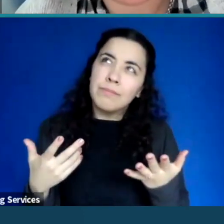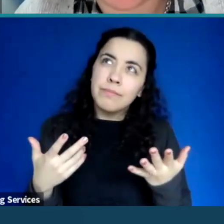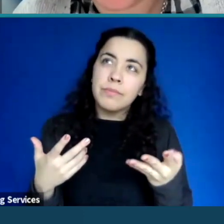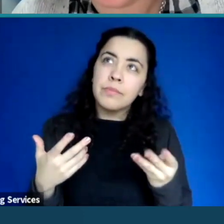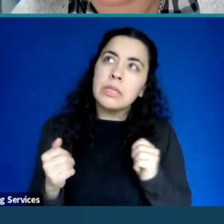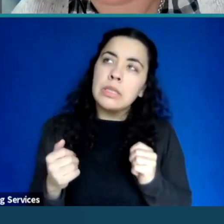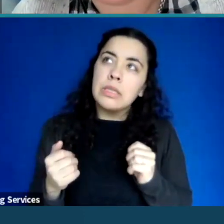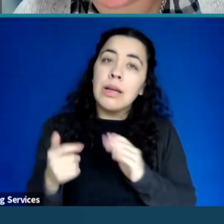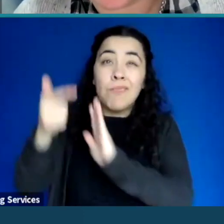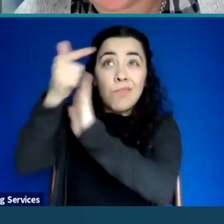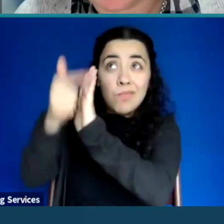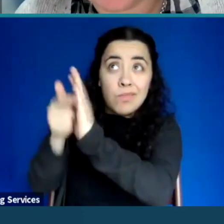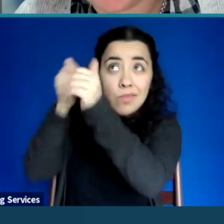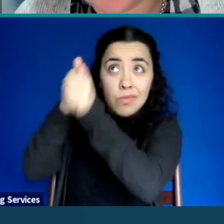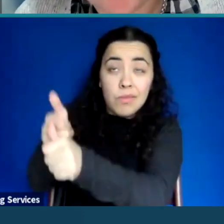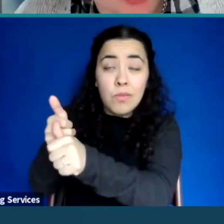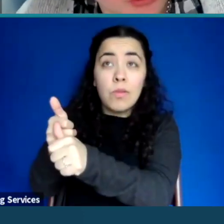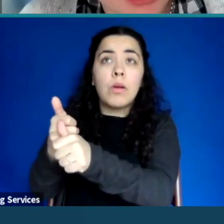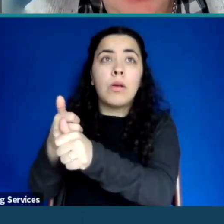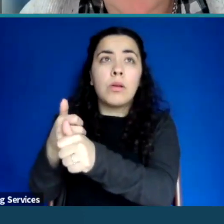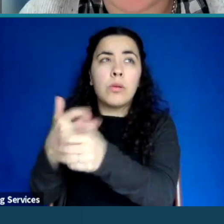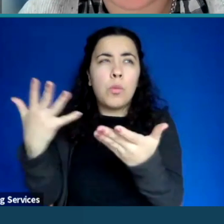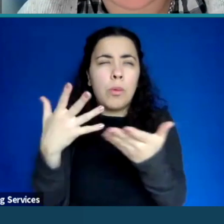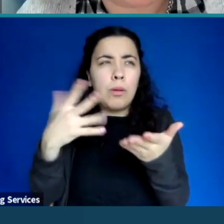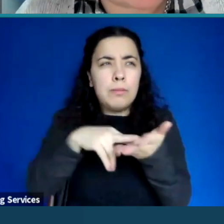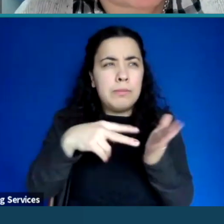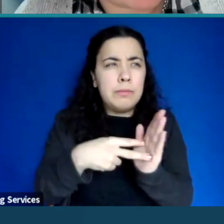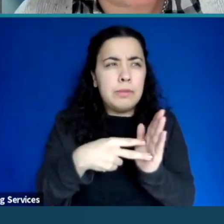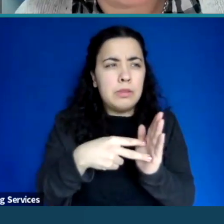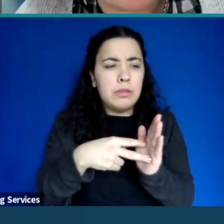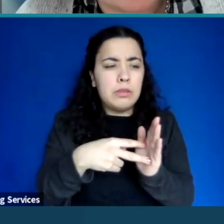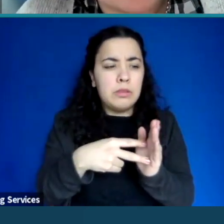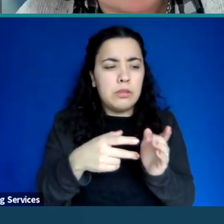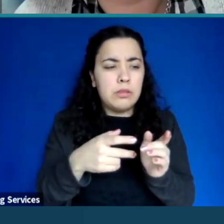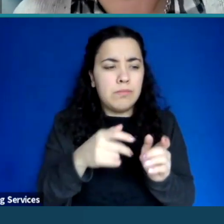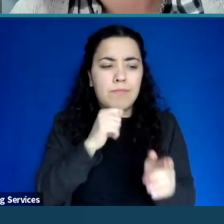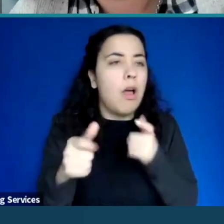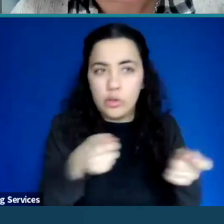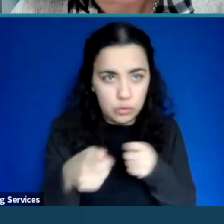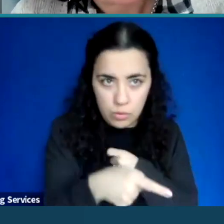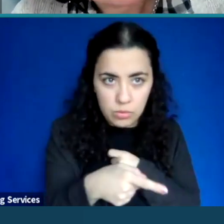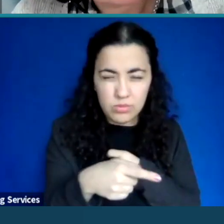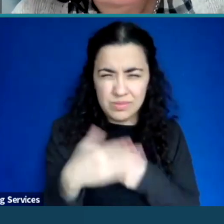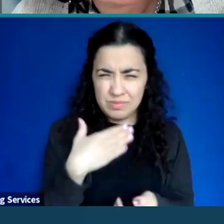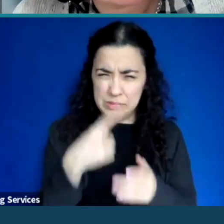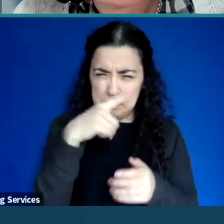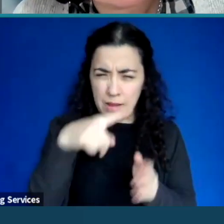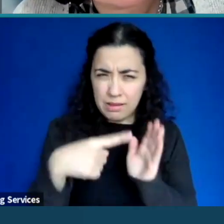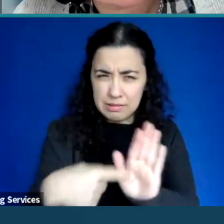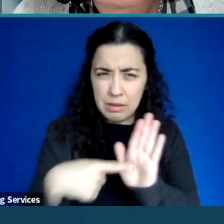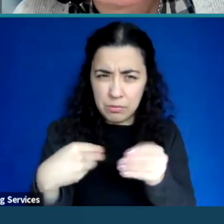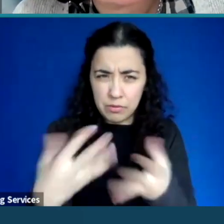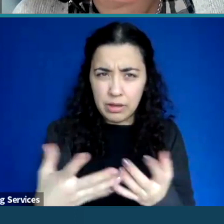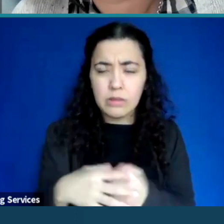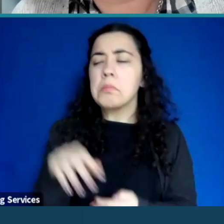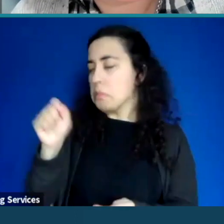I suppose, legally not considered to be under control? Are there examples of that? Definitely. So when we talk about being